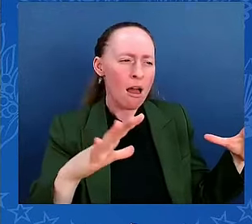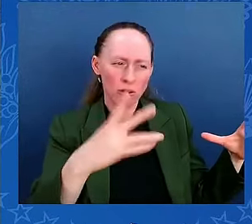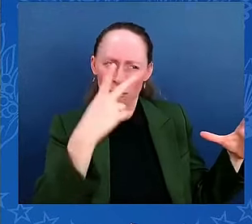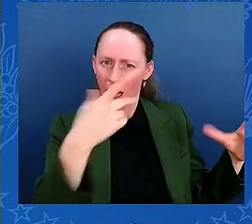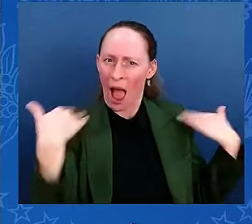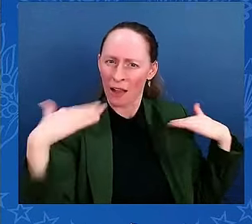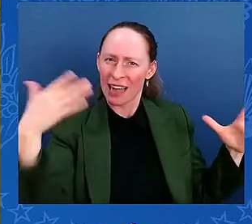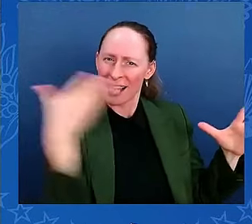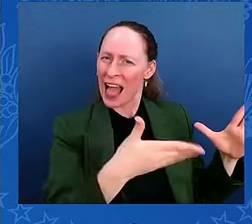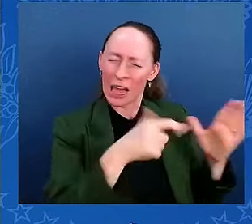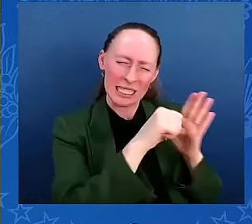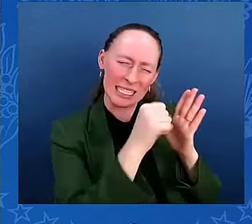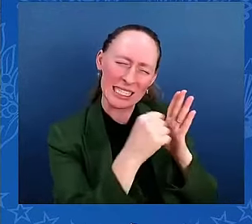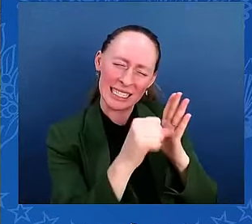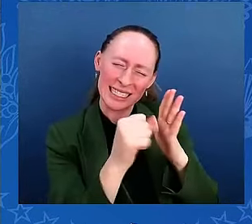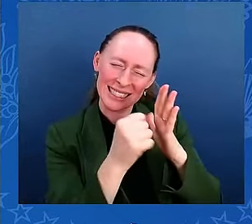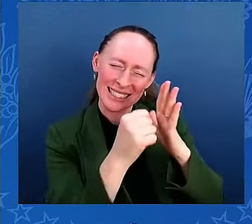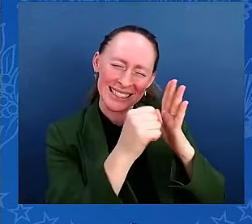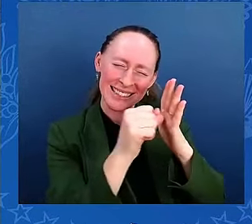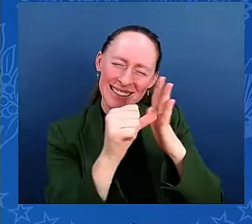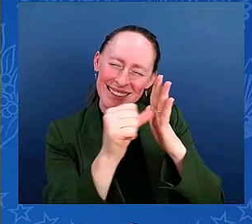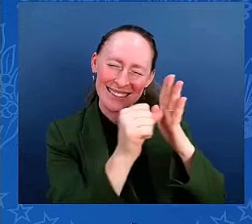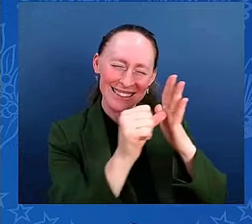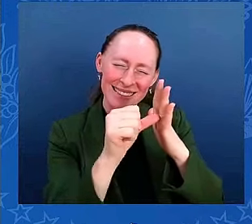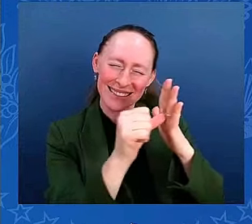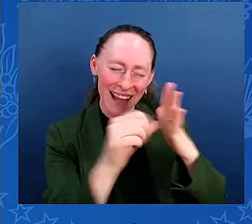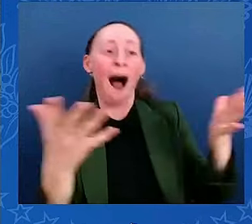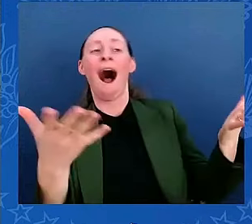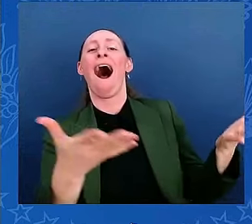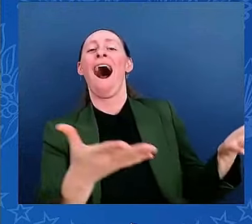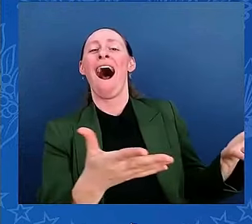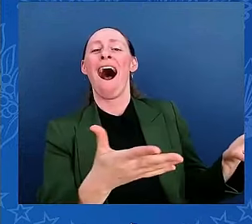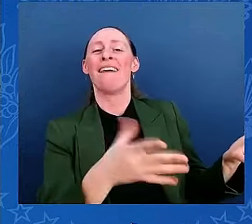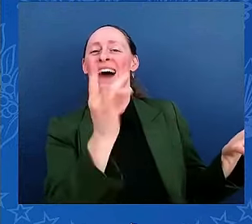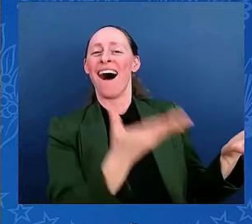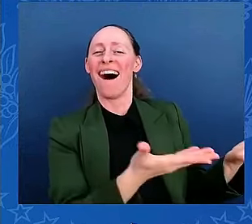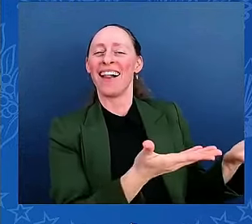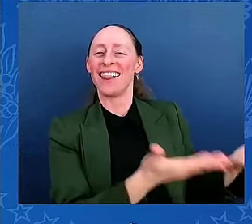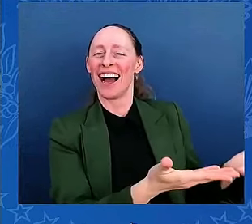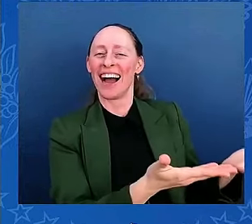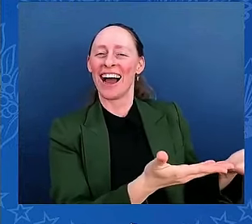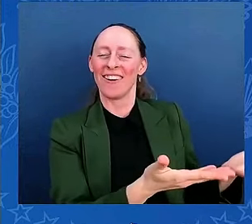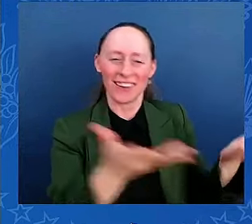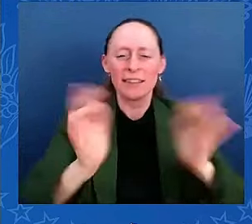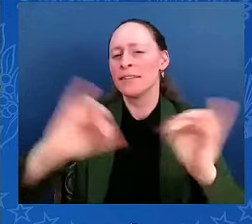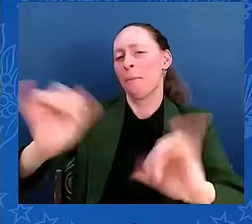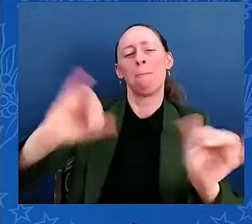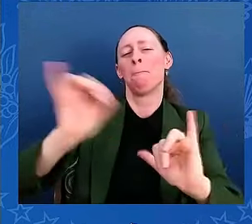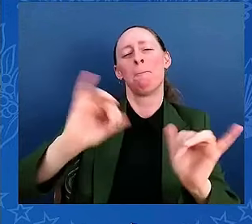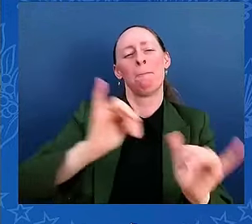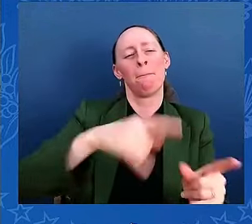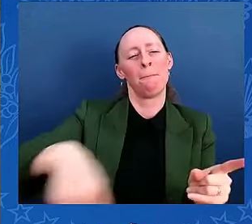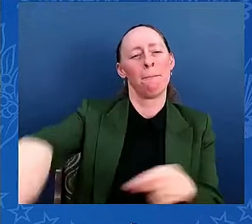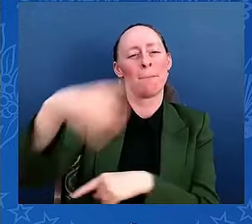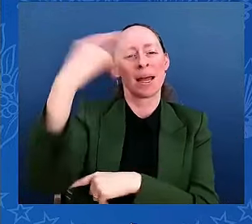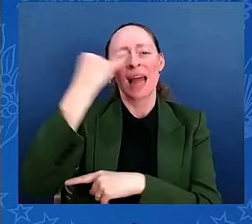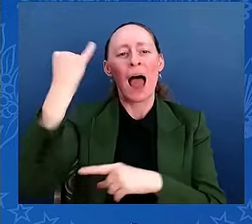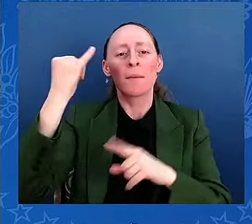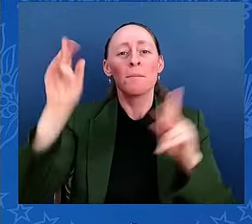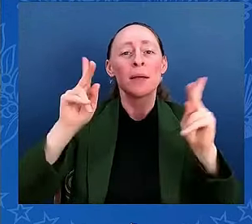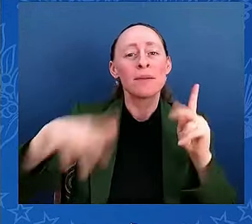essence of what Italian Americans have done to our country for our entire history. You've carved and you set it free. I'm being deadly